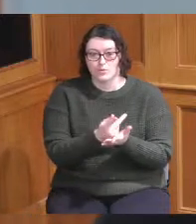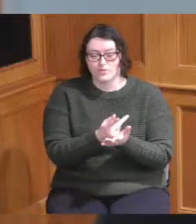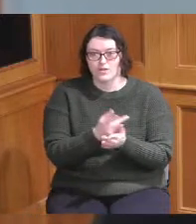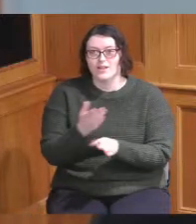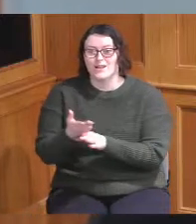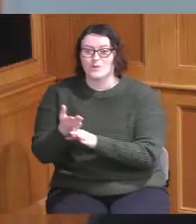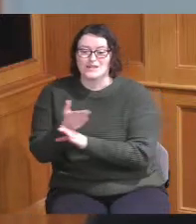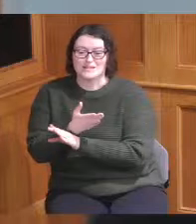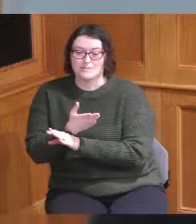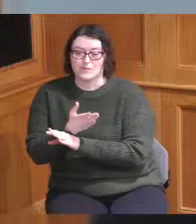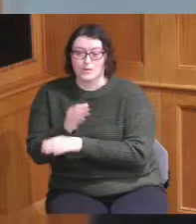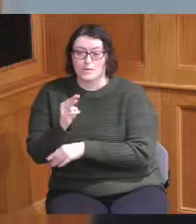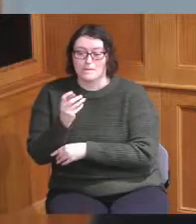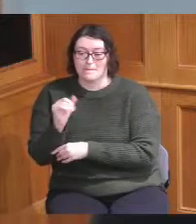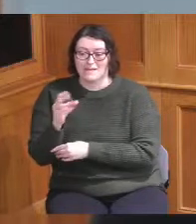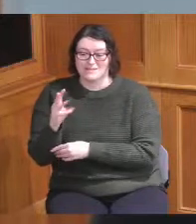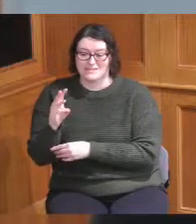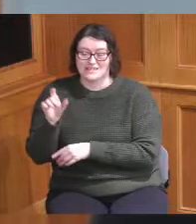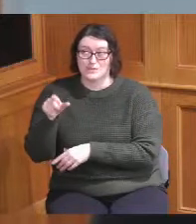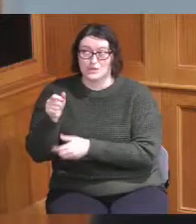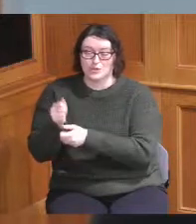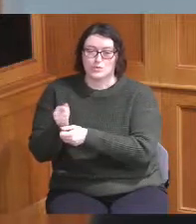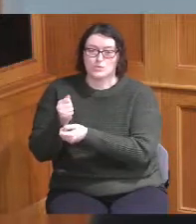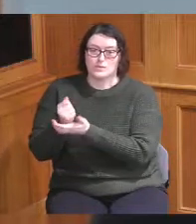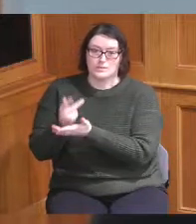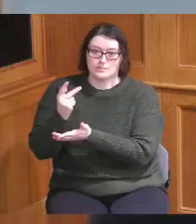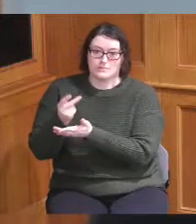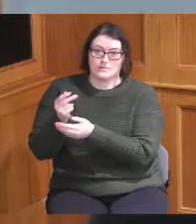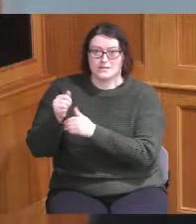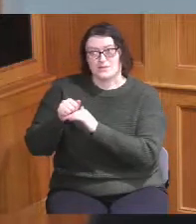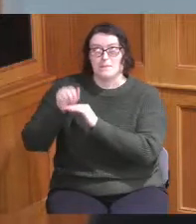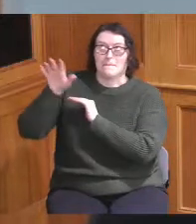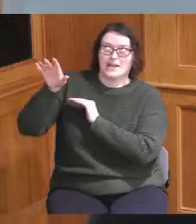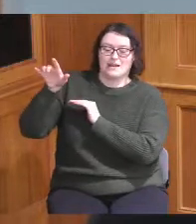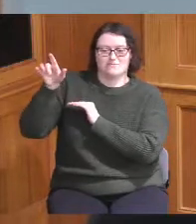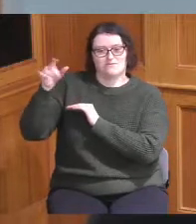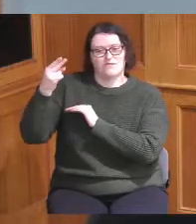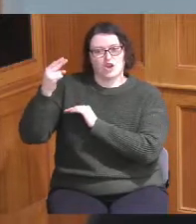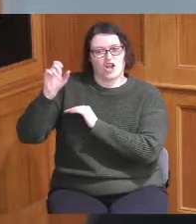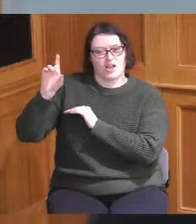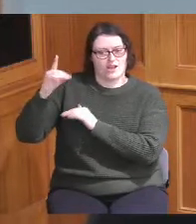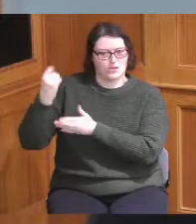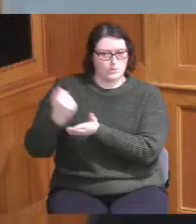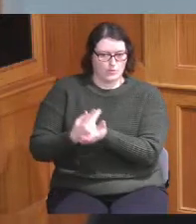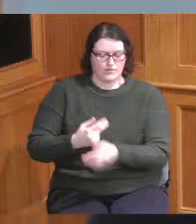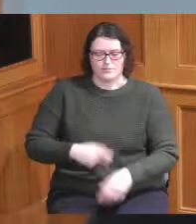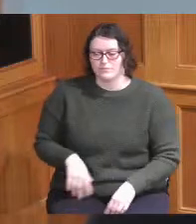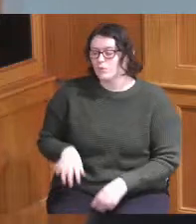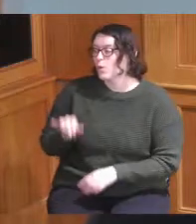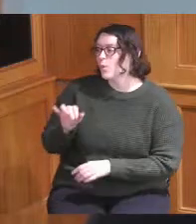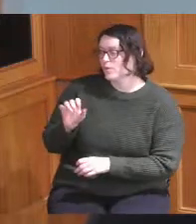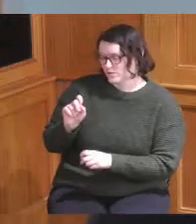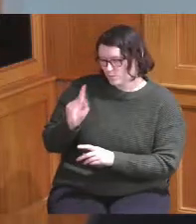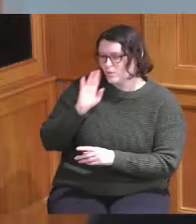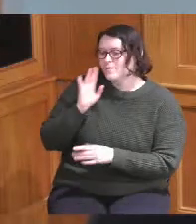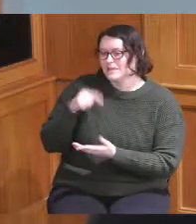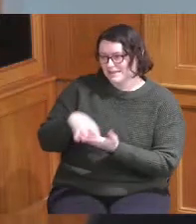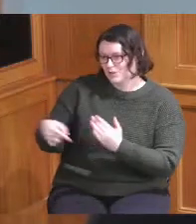of 2025. Okay, so we do have a deadline here, but it's, okay. And I really do appreciate it. I know some of